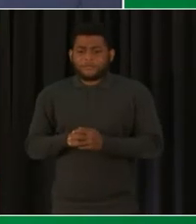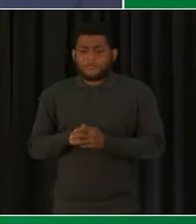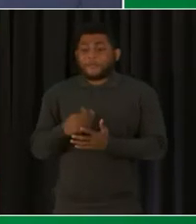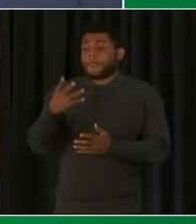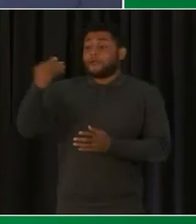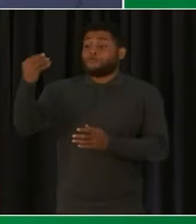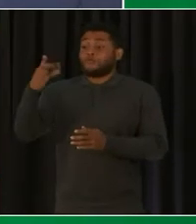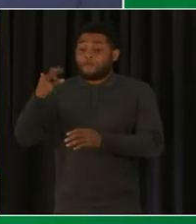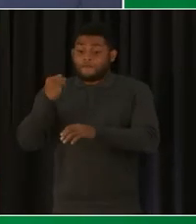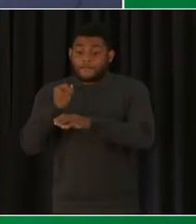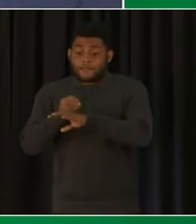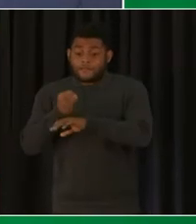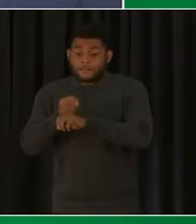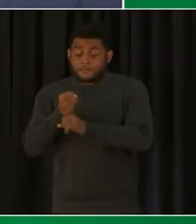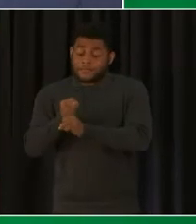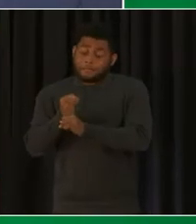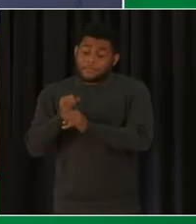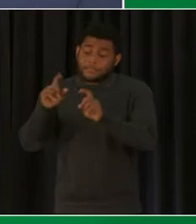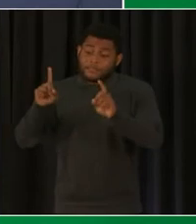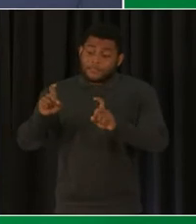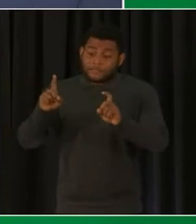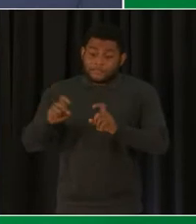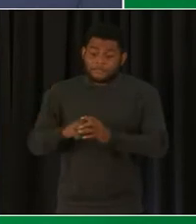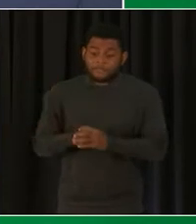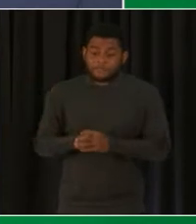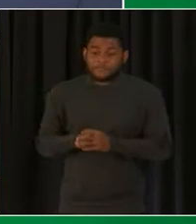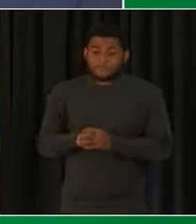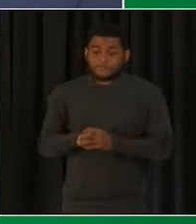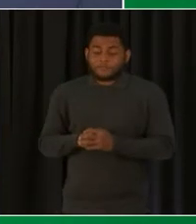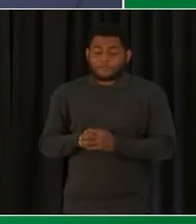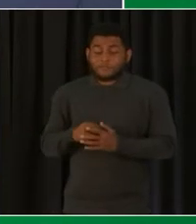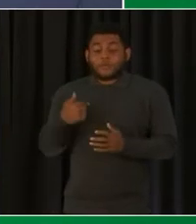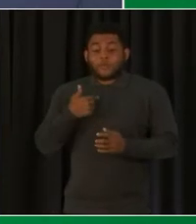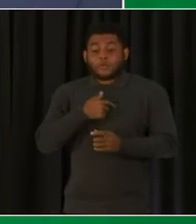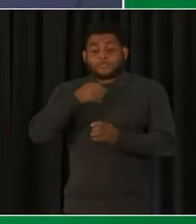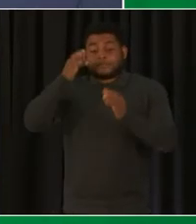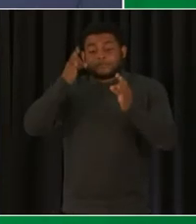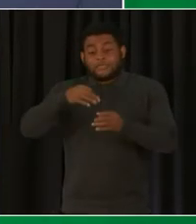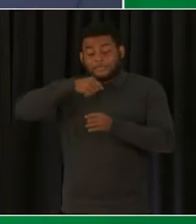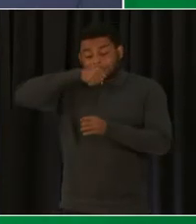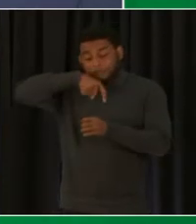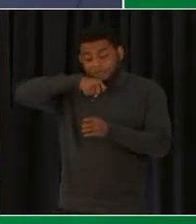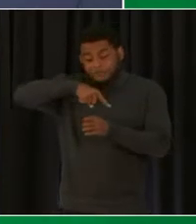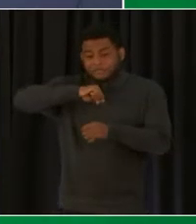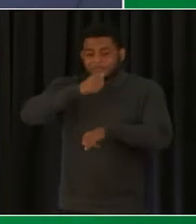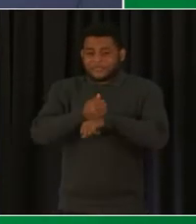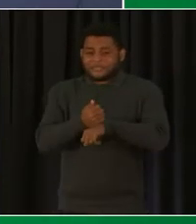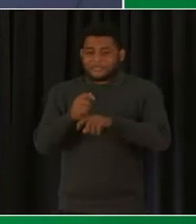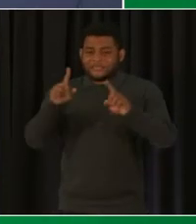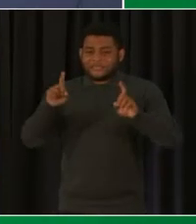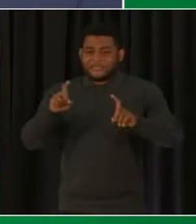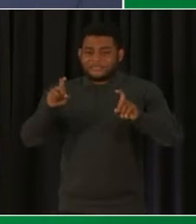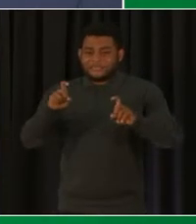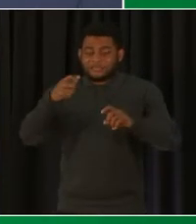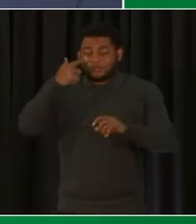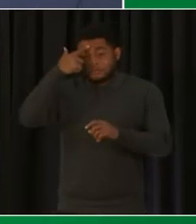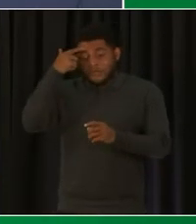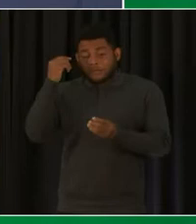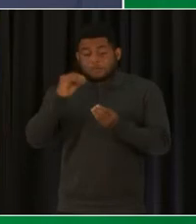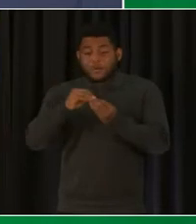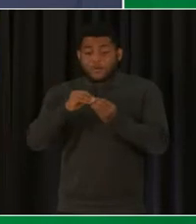want to point out that we chose the saliva-based testing because it is less invasive and can be more comfortable for our youngest